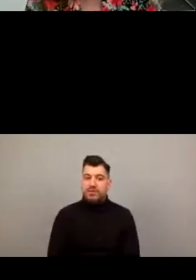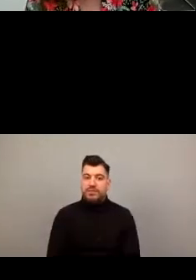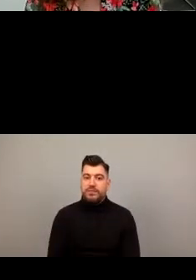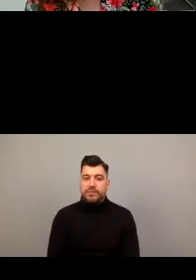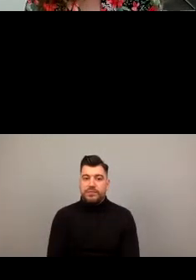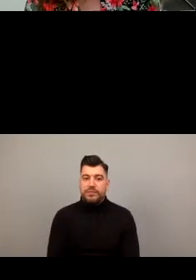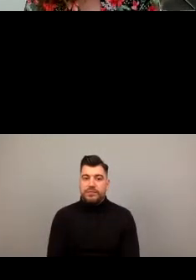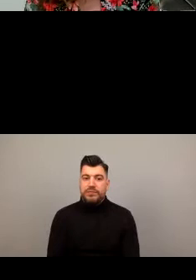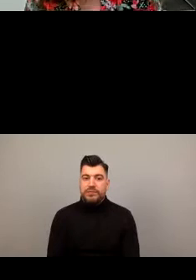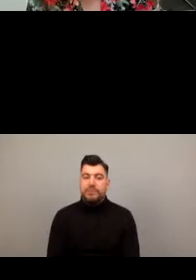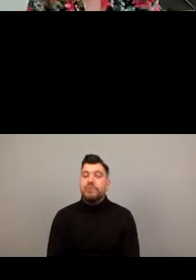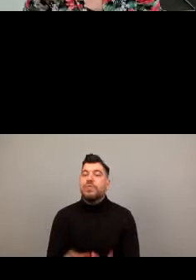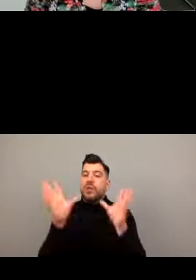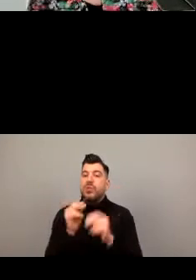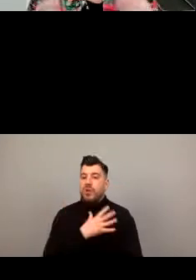to readability.